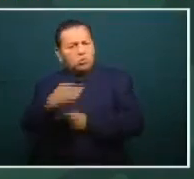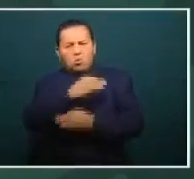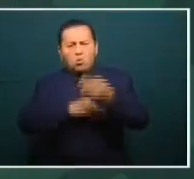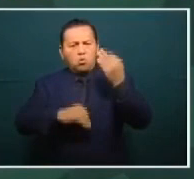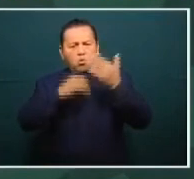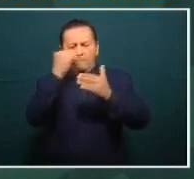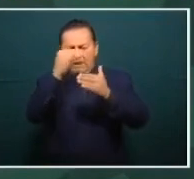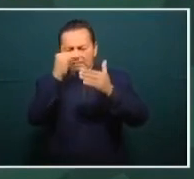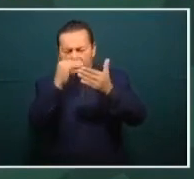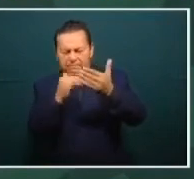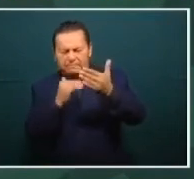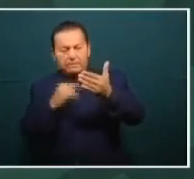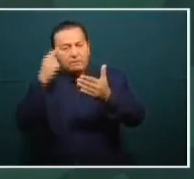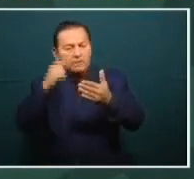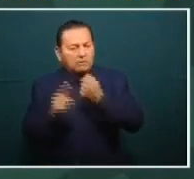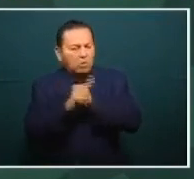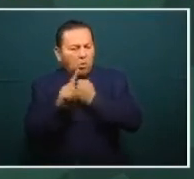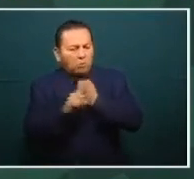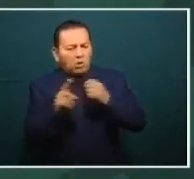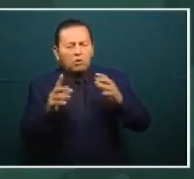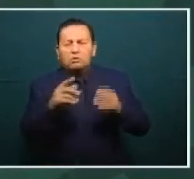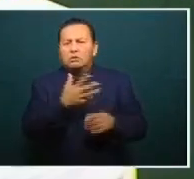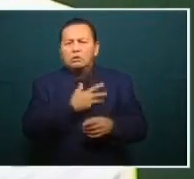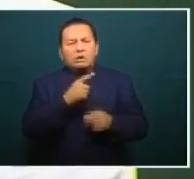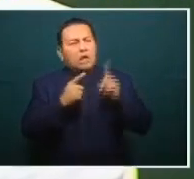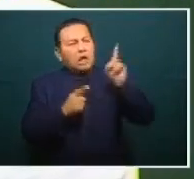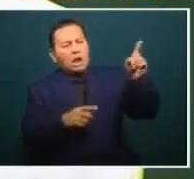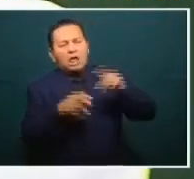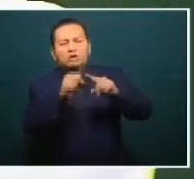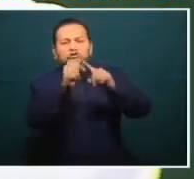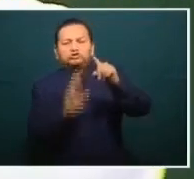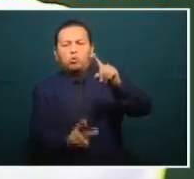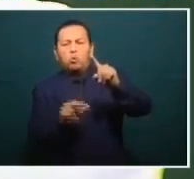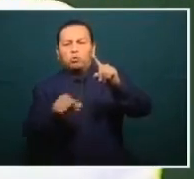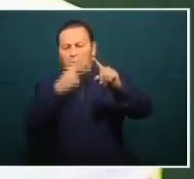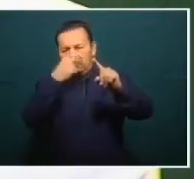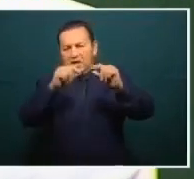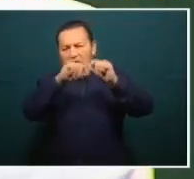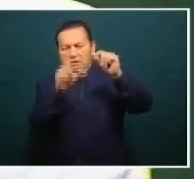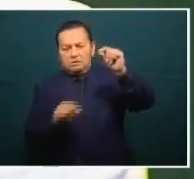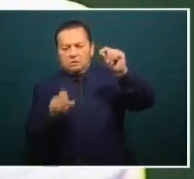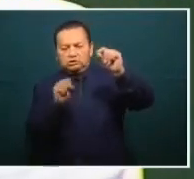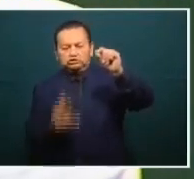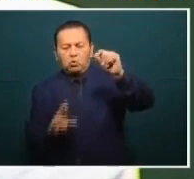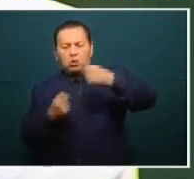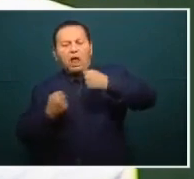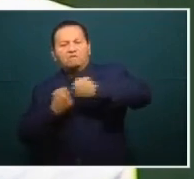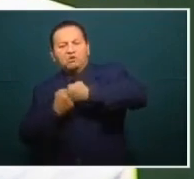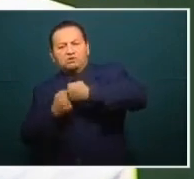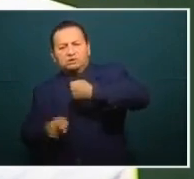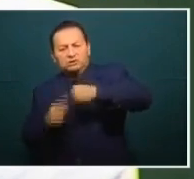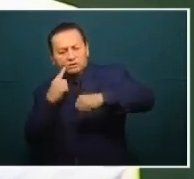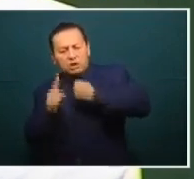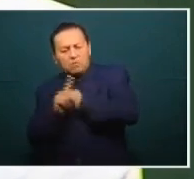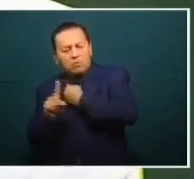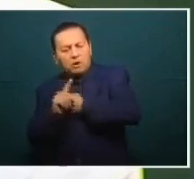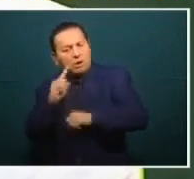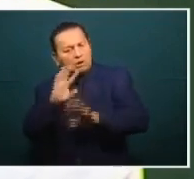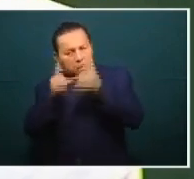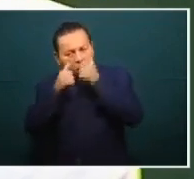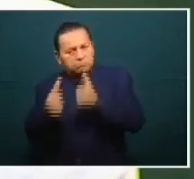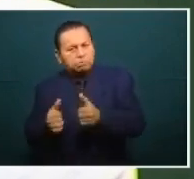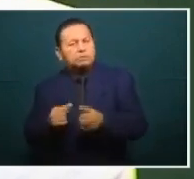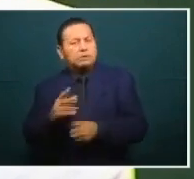Para atender el problema en The la plan frontera sur de nuestro país. To attend to this problem is